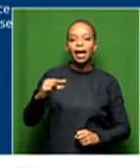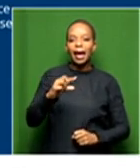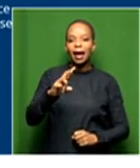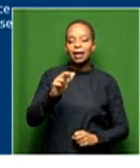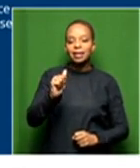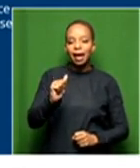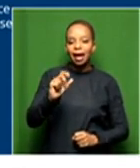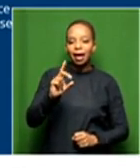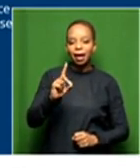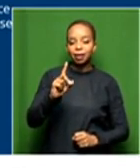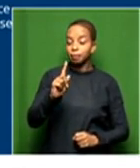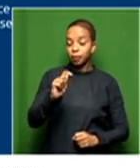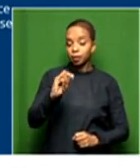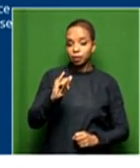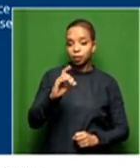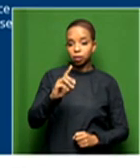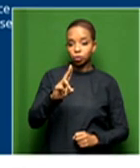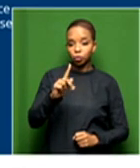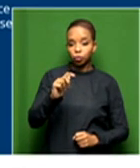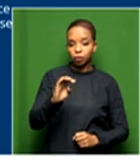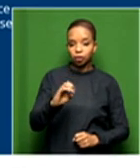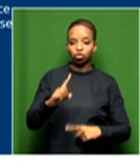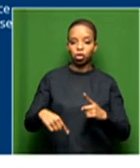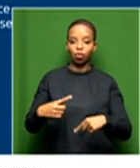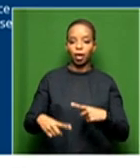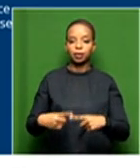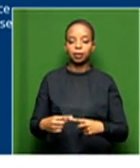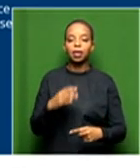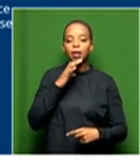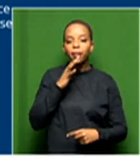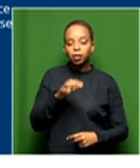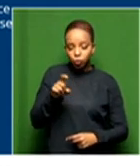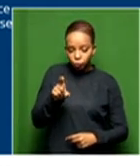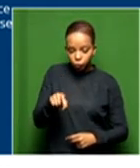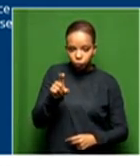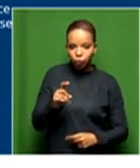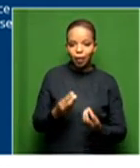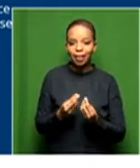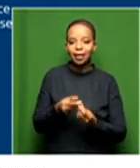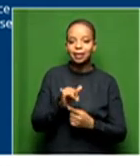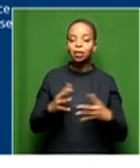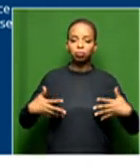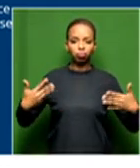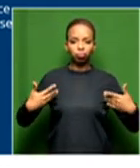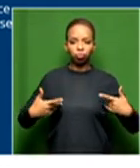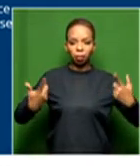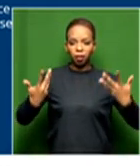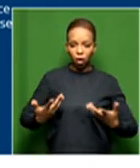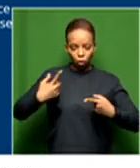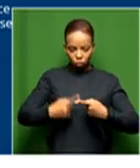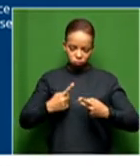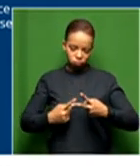and you would then type into the platform, or with your friends, you would share things that you are particularly grateful for at the